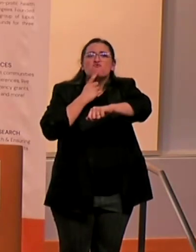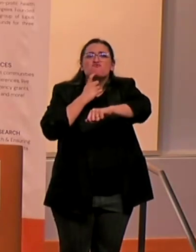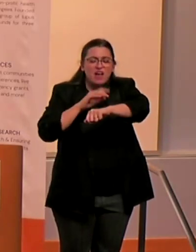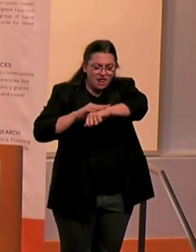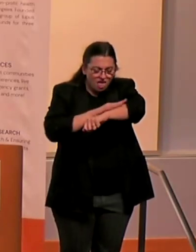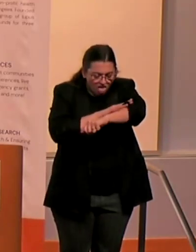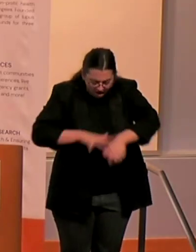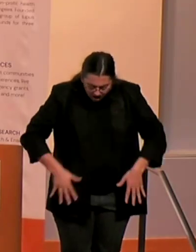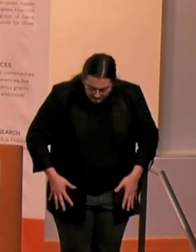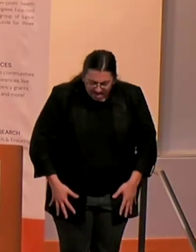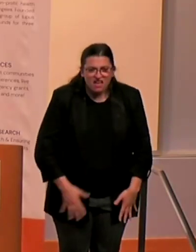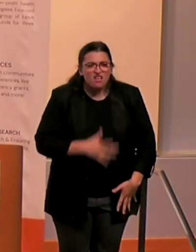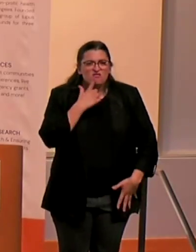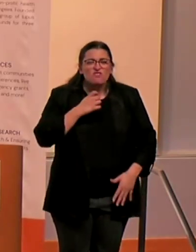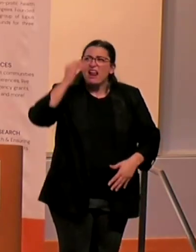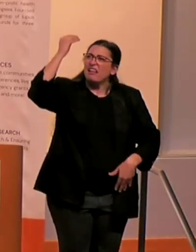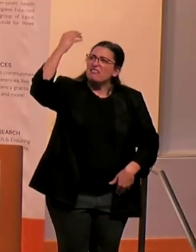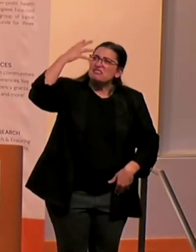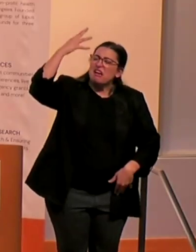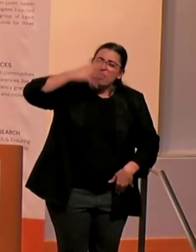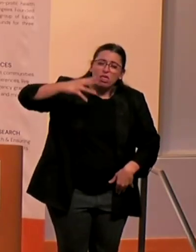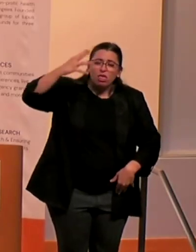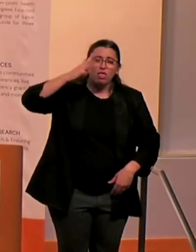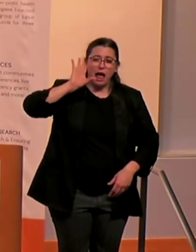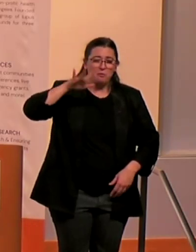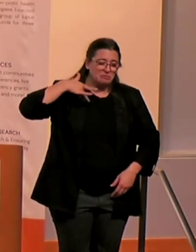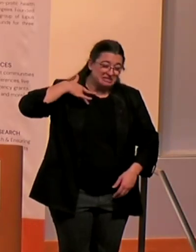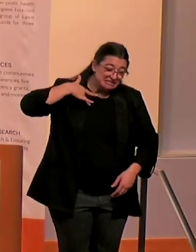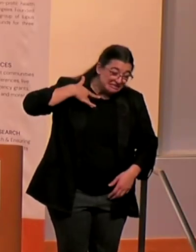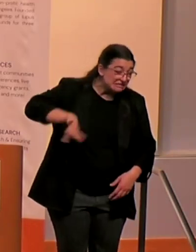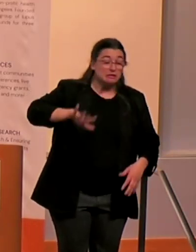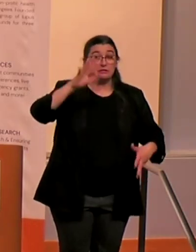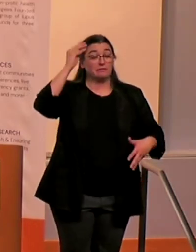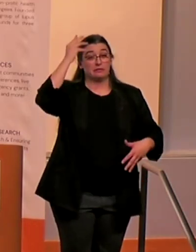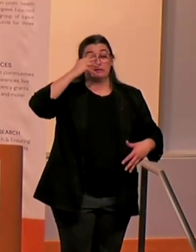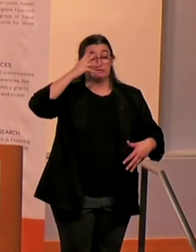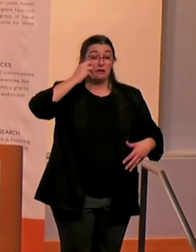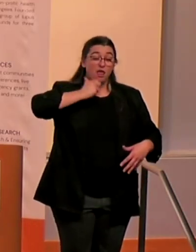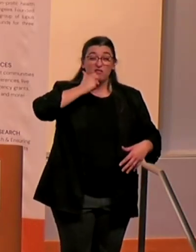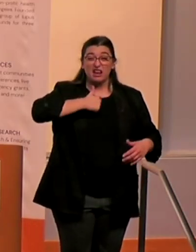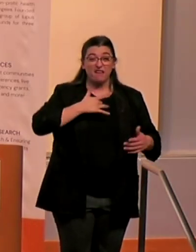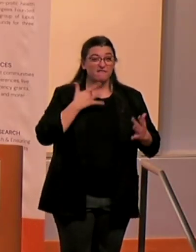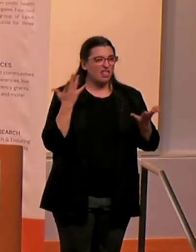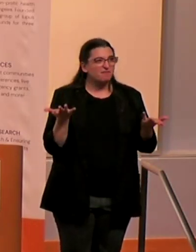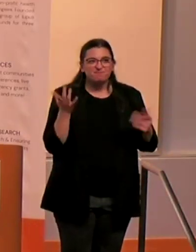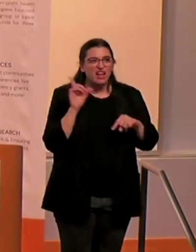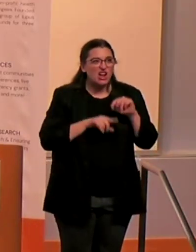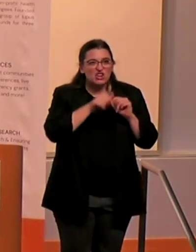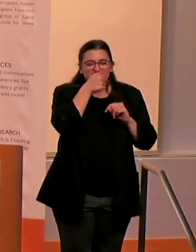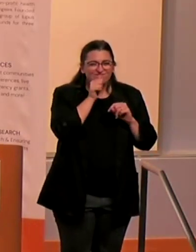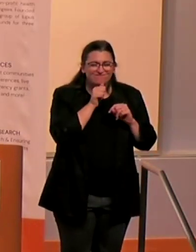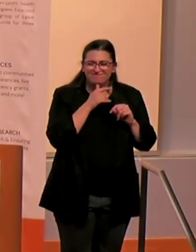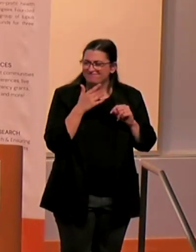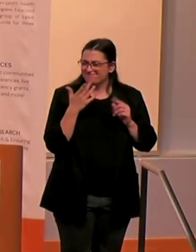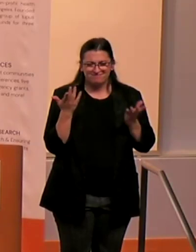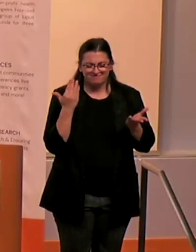and I became super sensitive to the sun after playing outside, every day. And I was like, well, something's